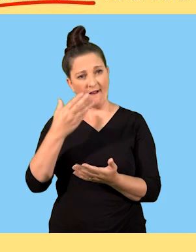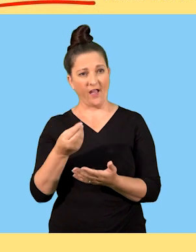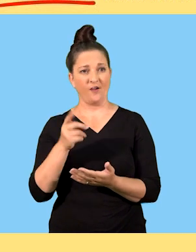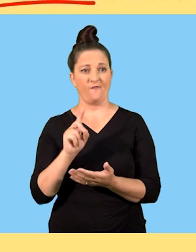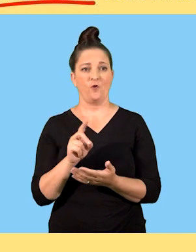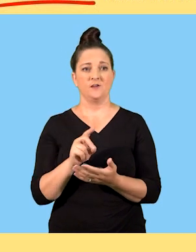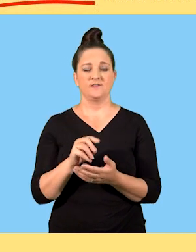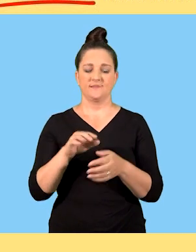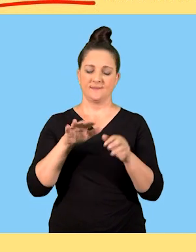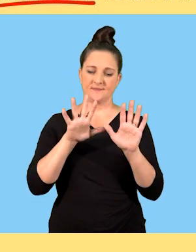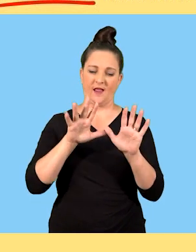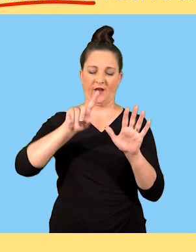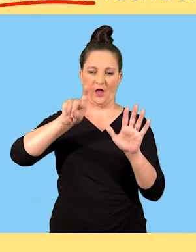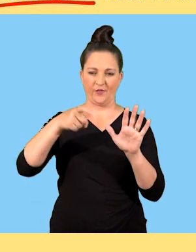have